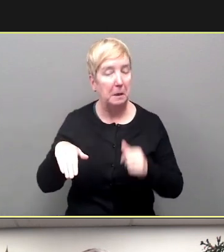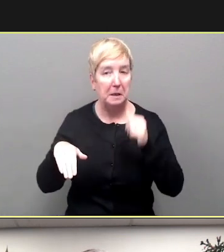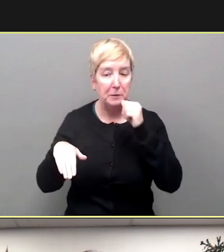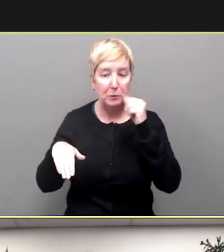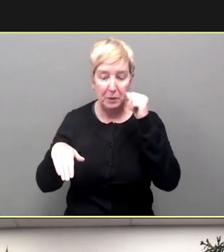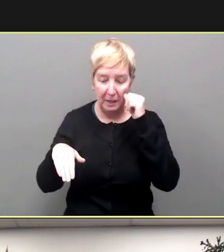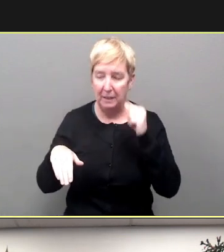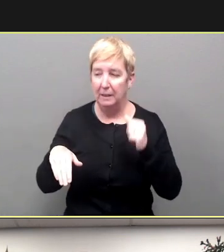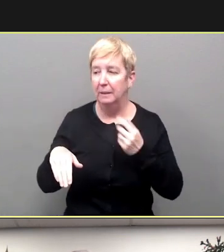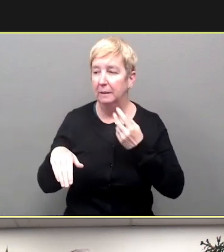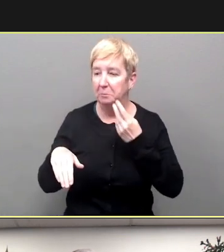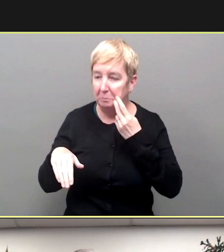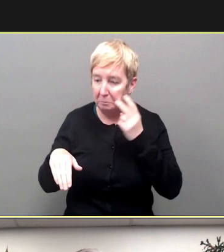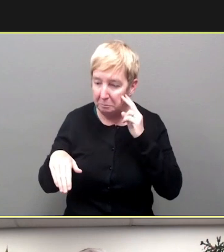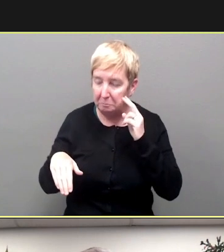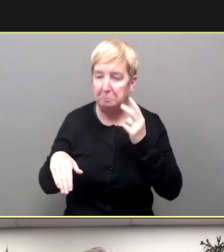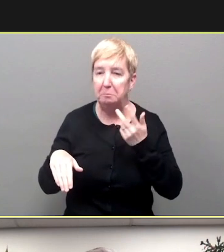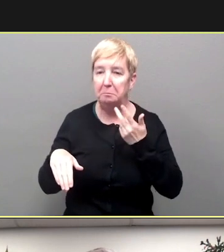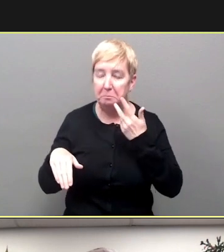past